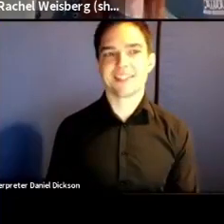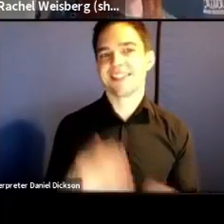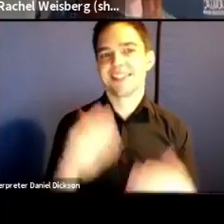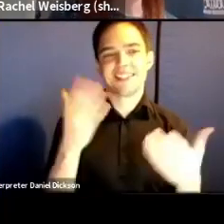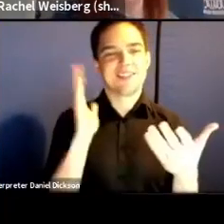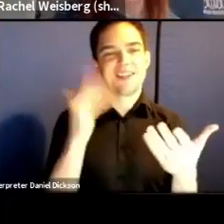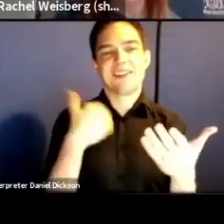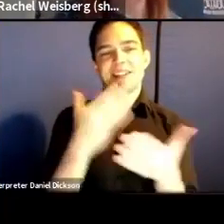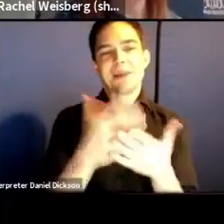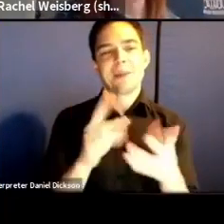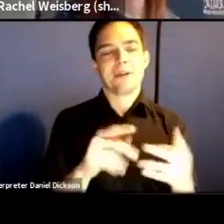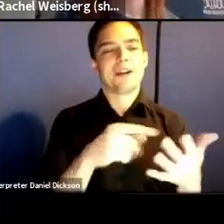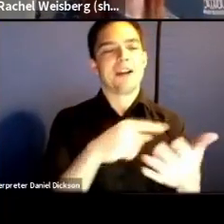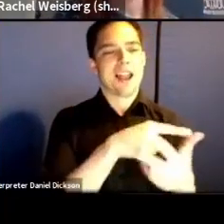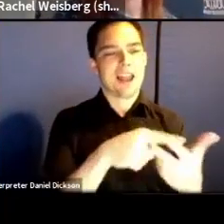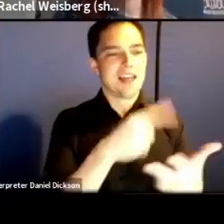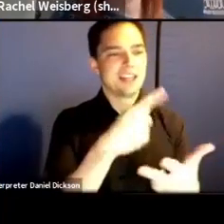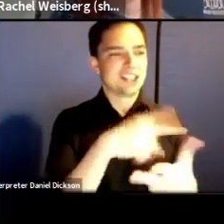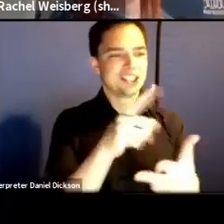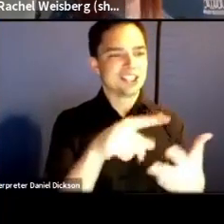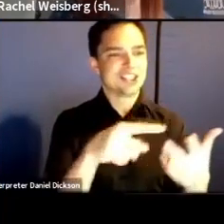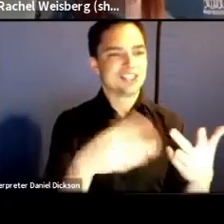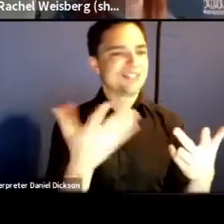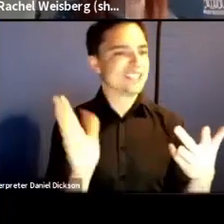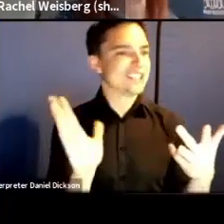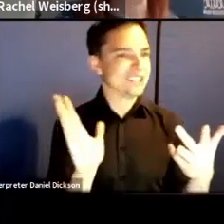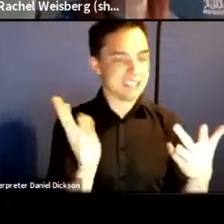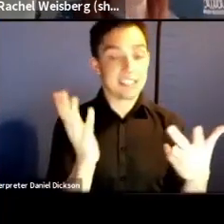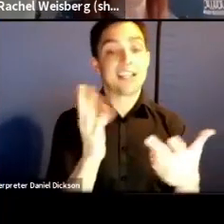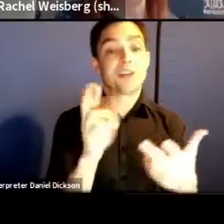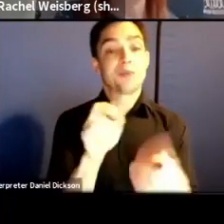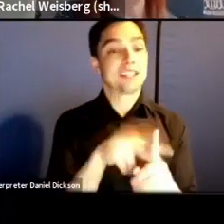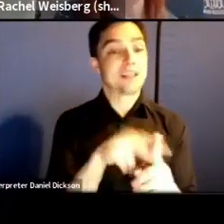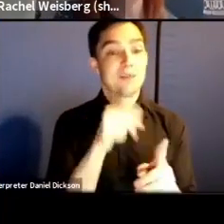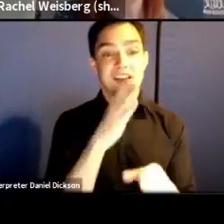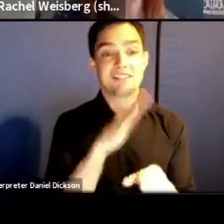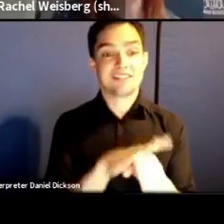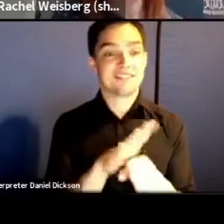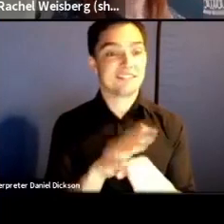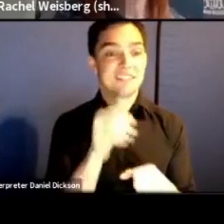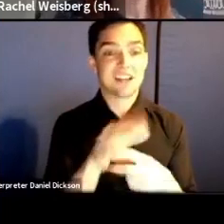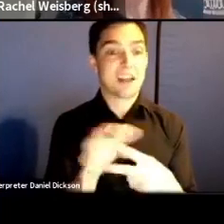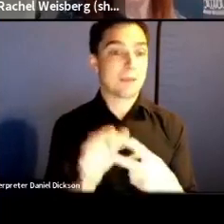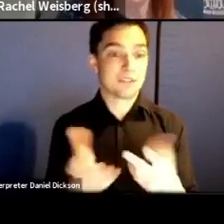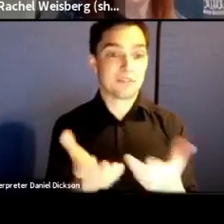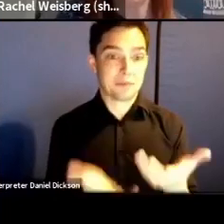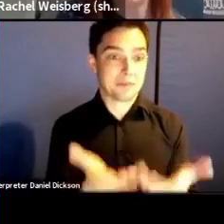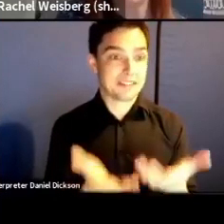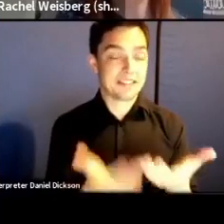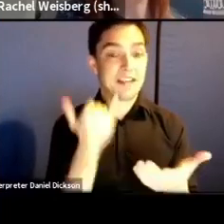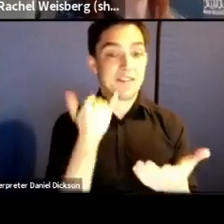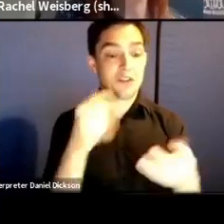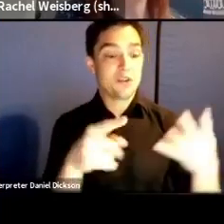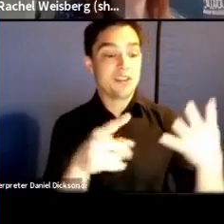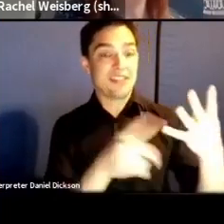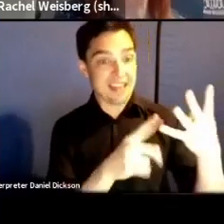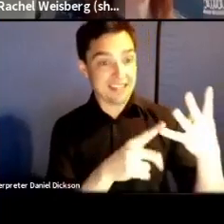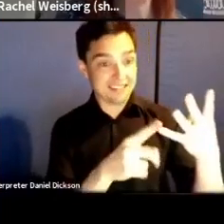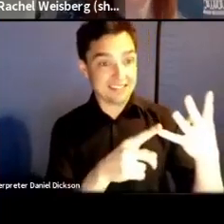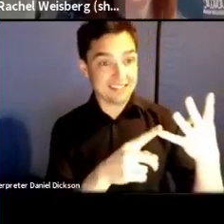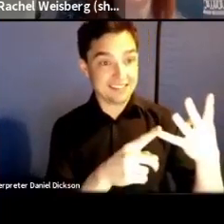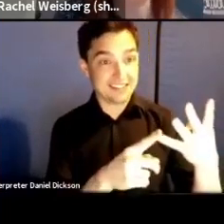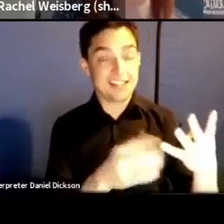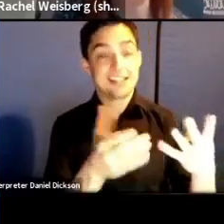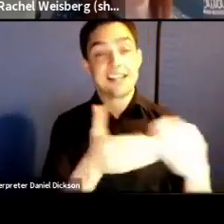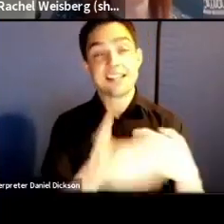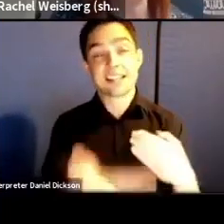people that we go through all these options, and unfortunately, even reassignment's not going to be an option. And so if you're in that boat, our next